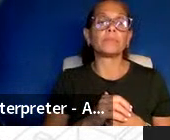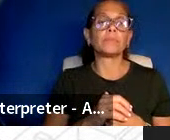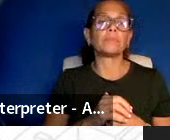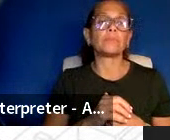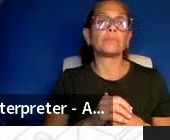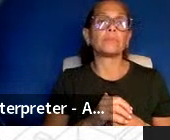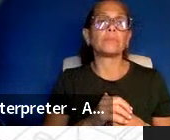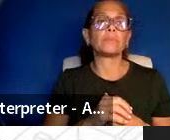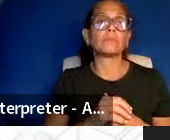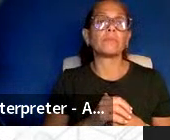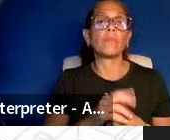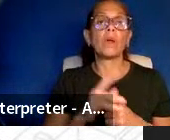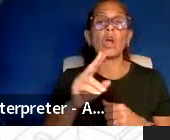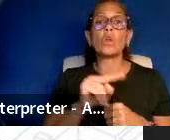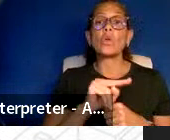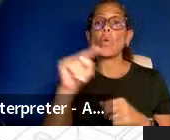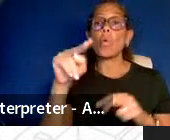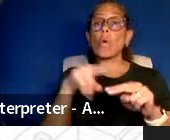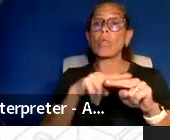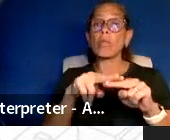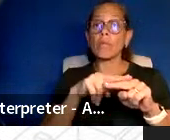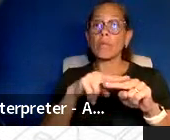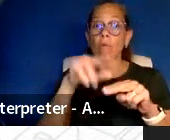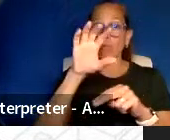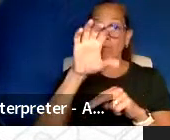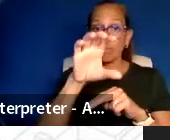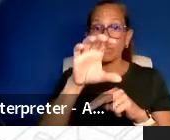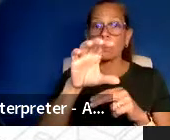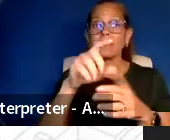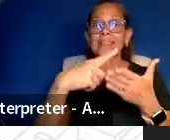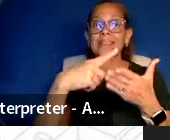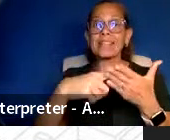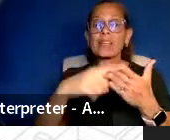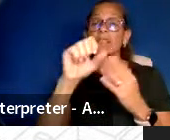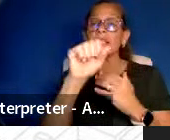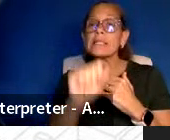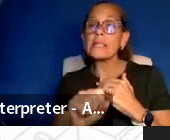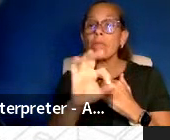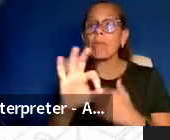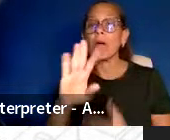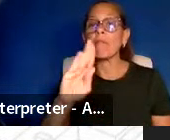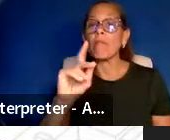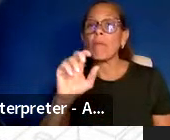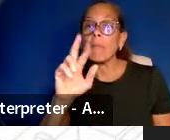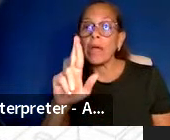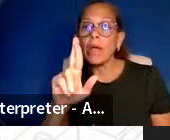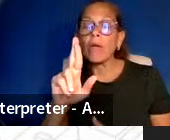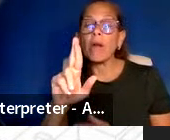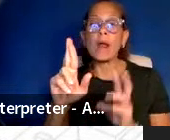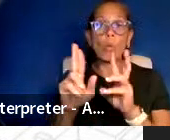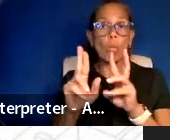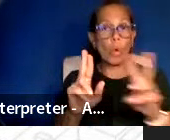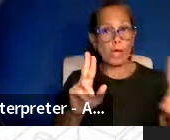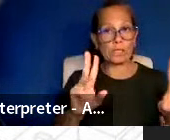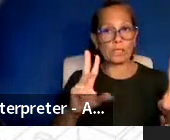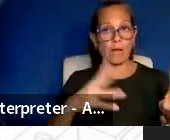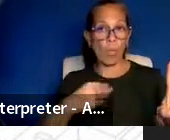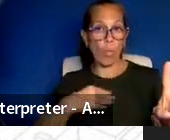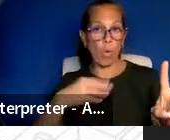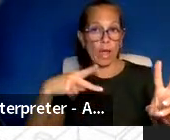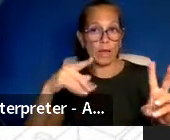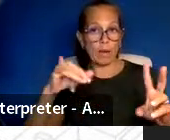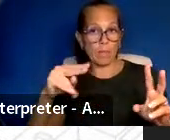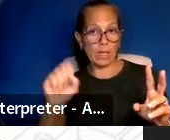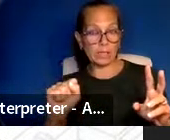And we now move north of the rail line to discuss a block south of Baker Avenue and west of White Plains Road. While the